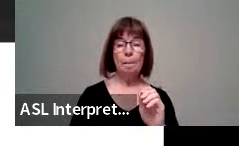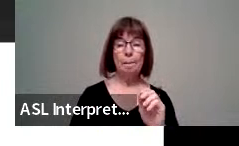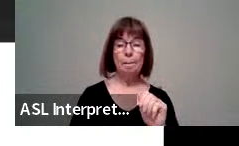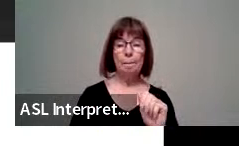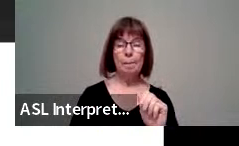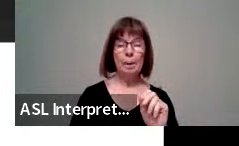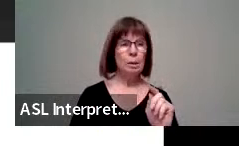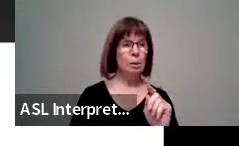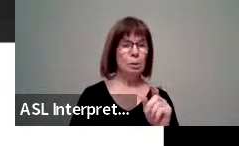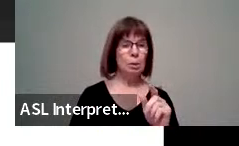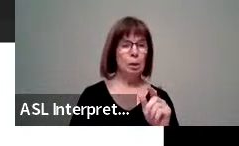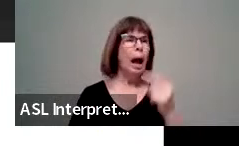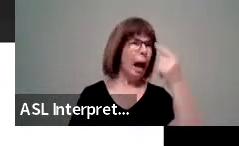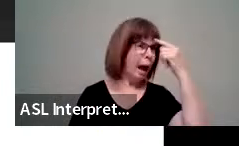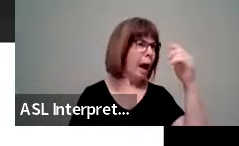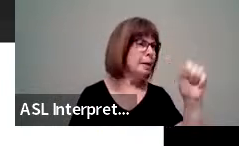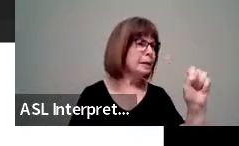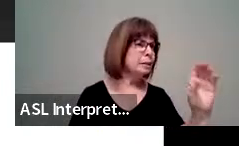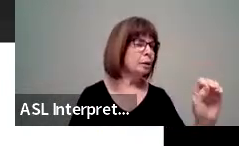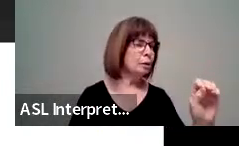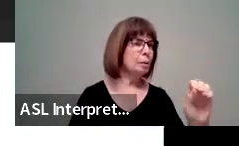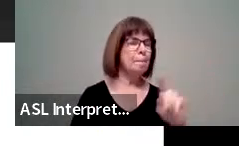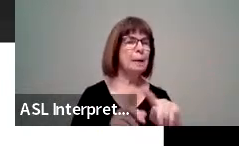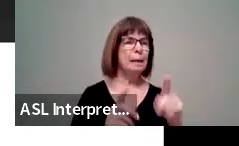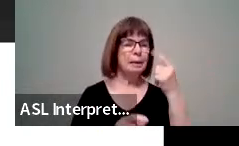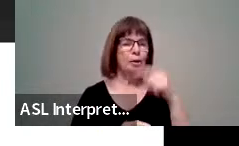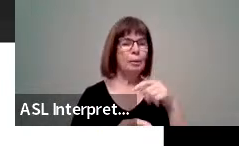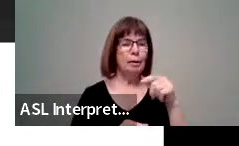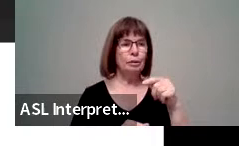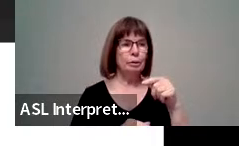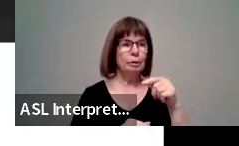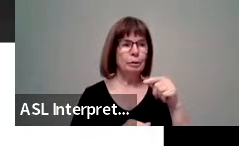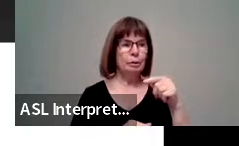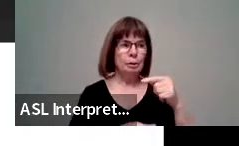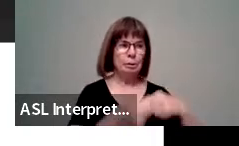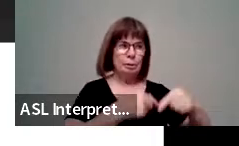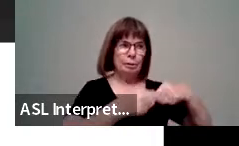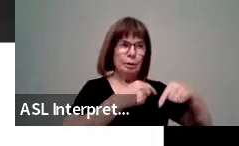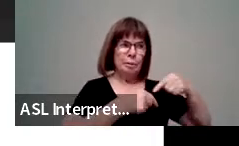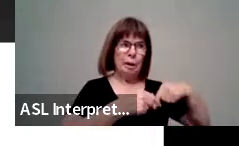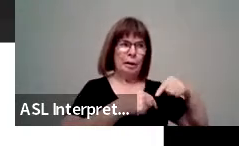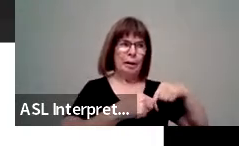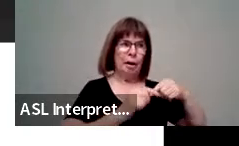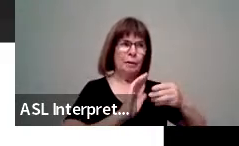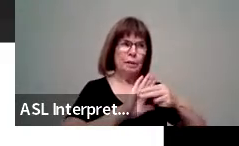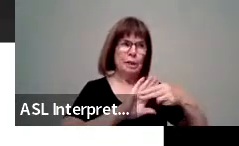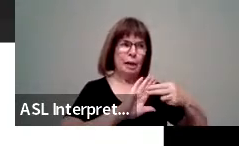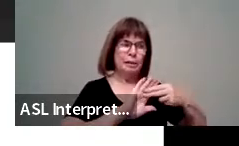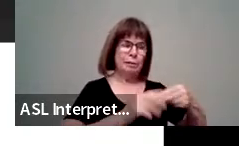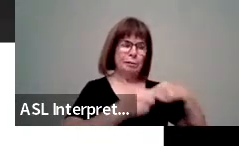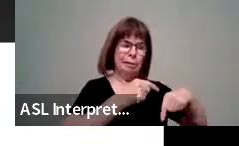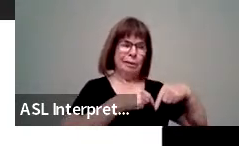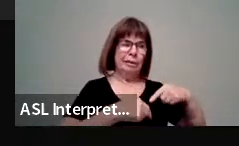Or is it? I think so, but I think we have to rewind the slides a little bit. Gotcha.